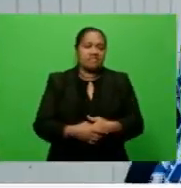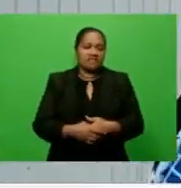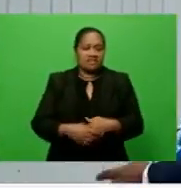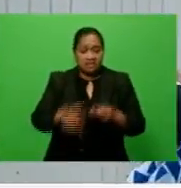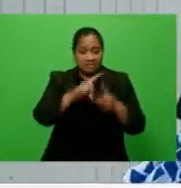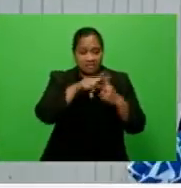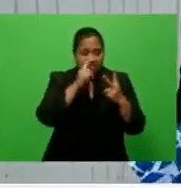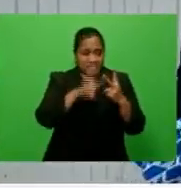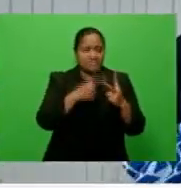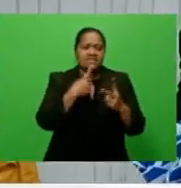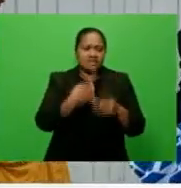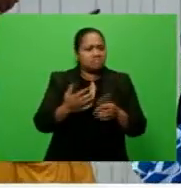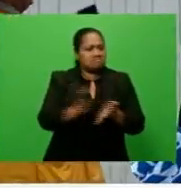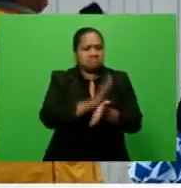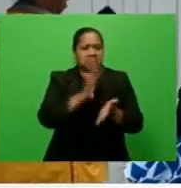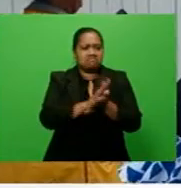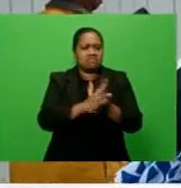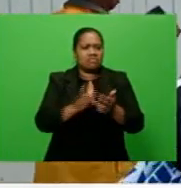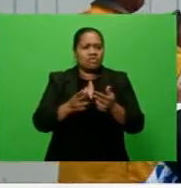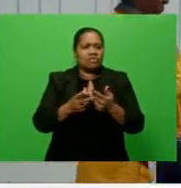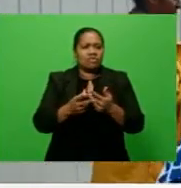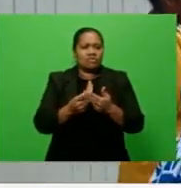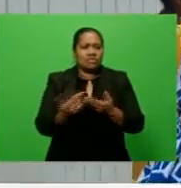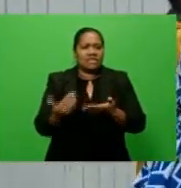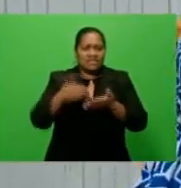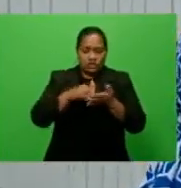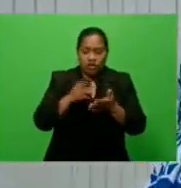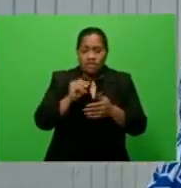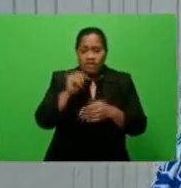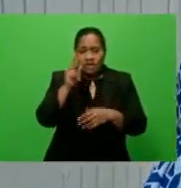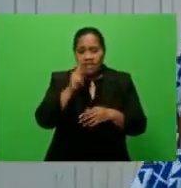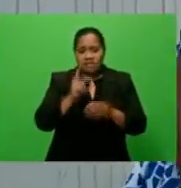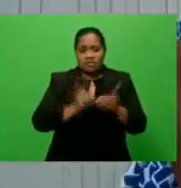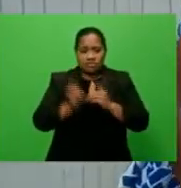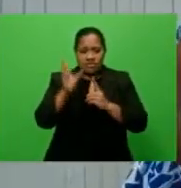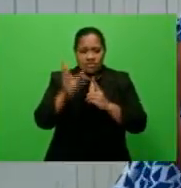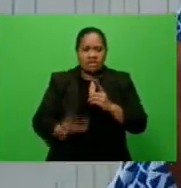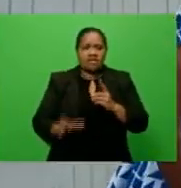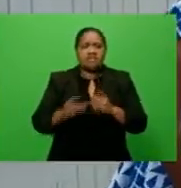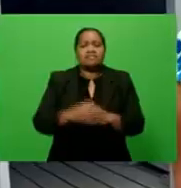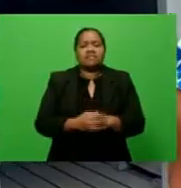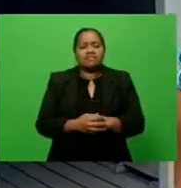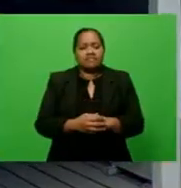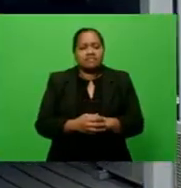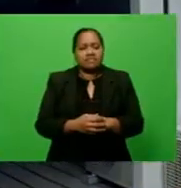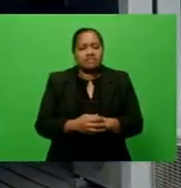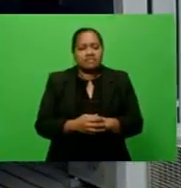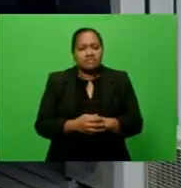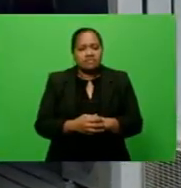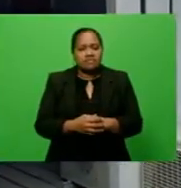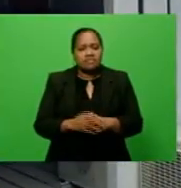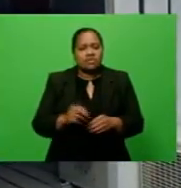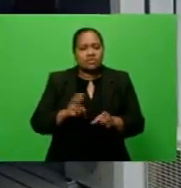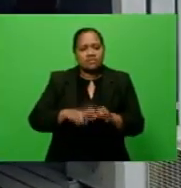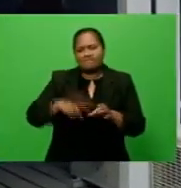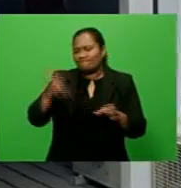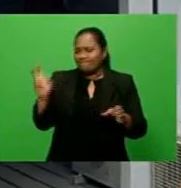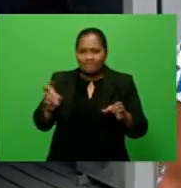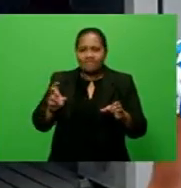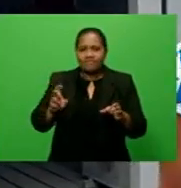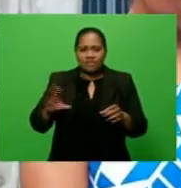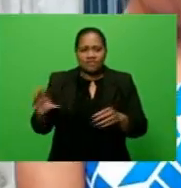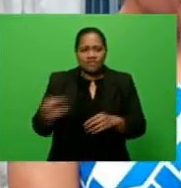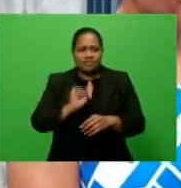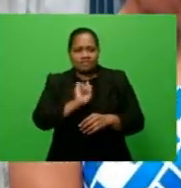happy with the intervention by the Director of Public Prosecution, who filed a notice of motion with an affidavit to withdraw the charges against his